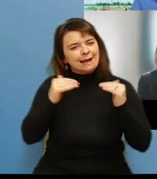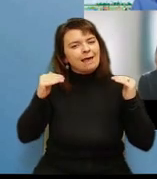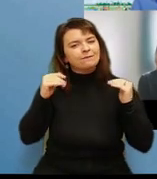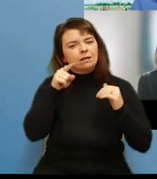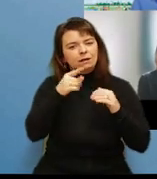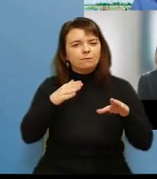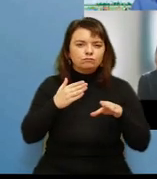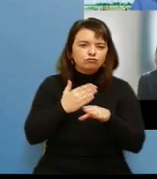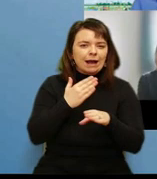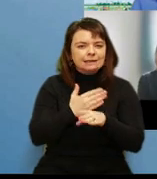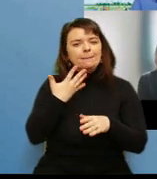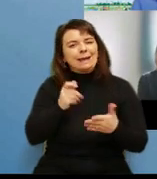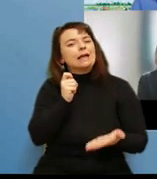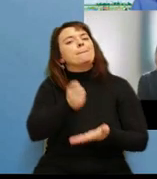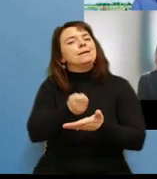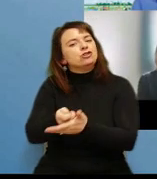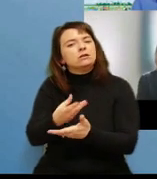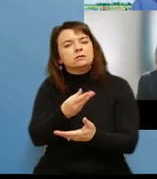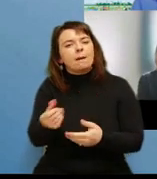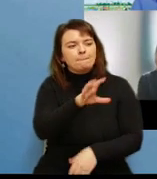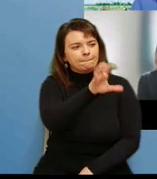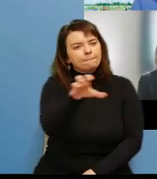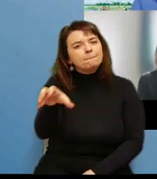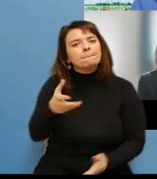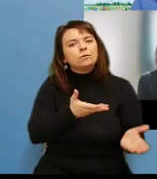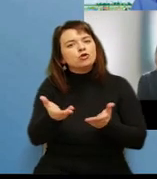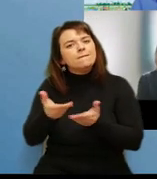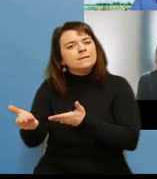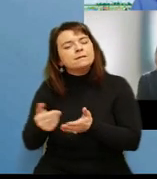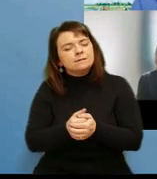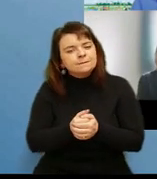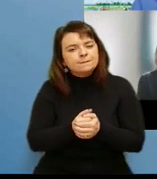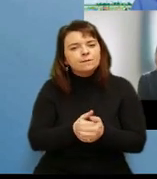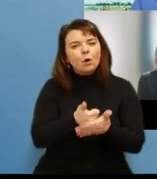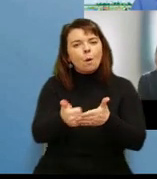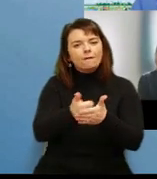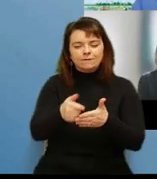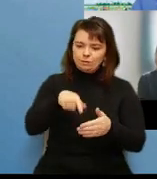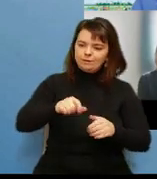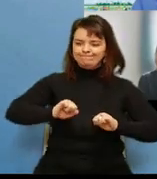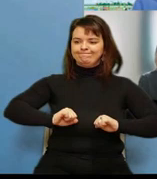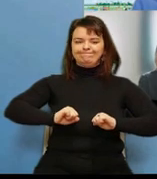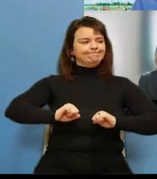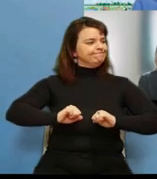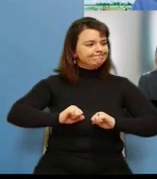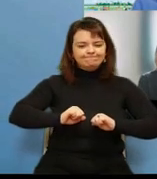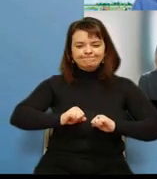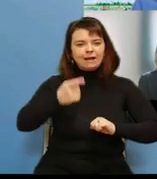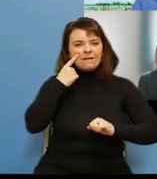vested interest in the quality performance level of practice because we do commission some services with